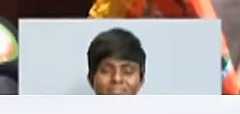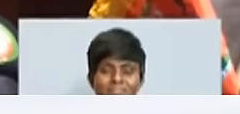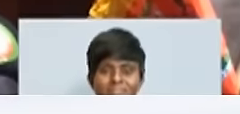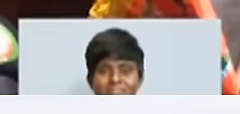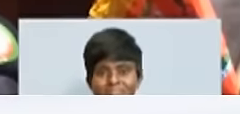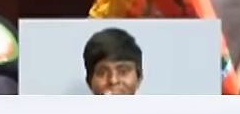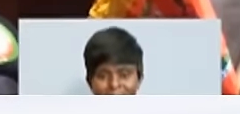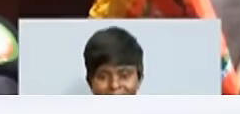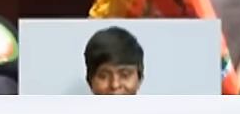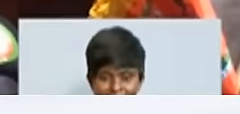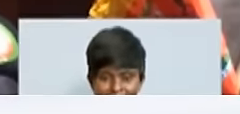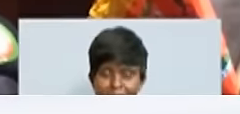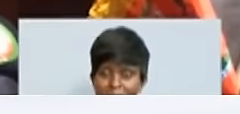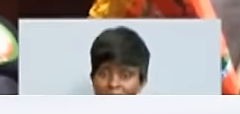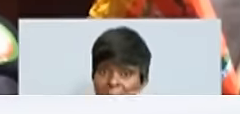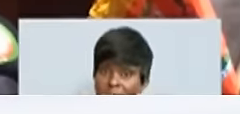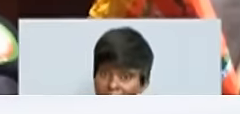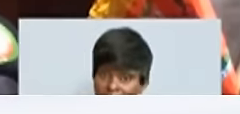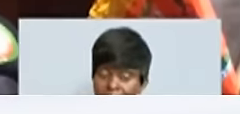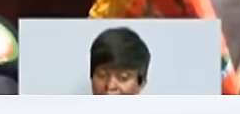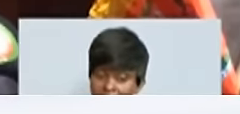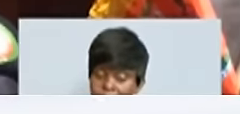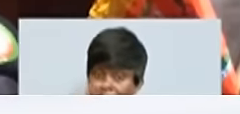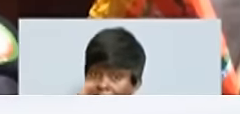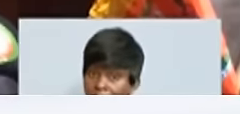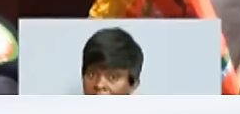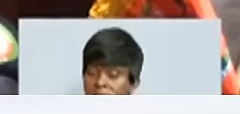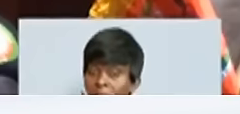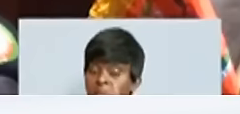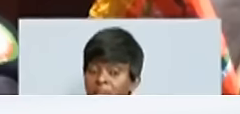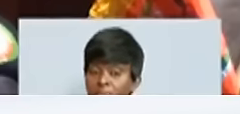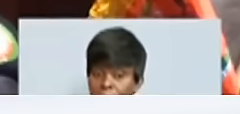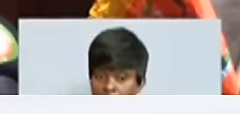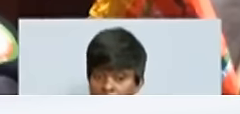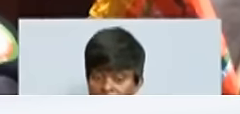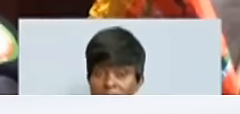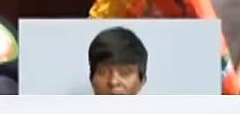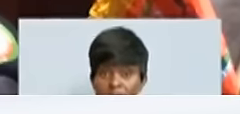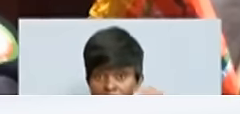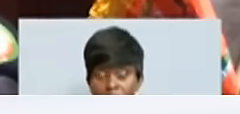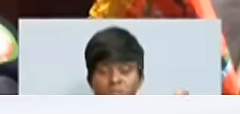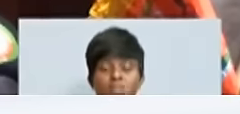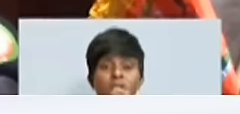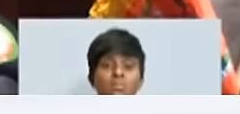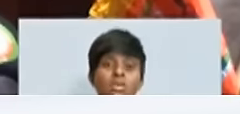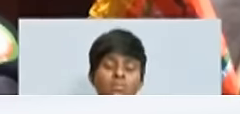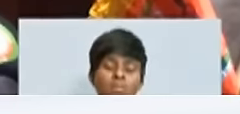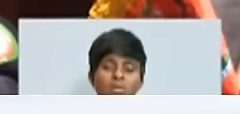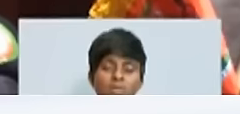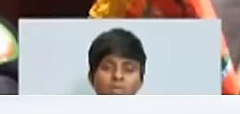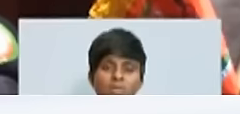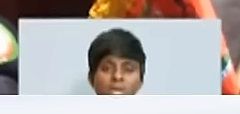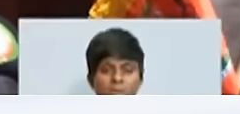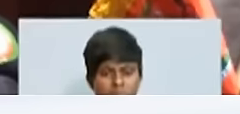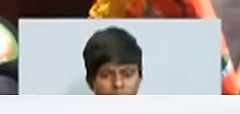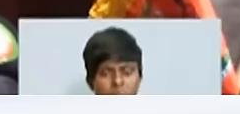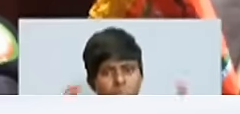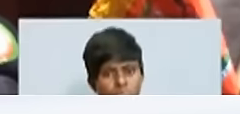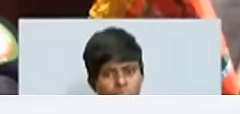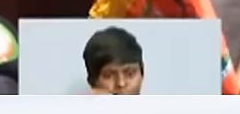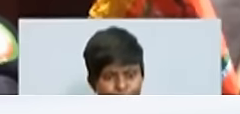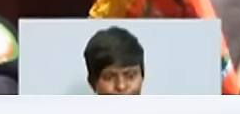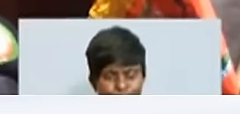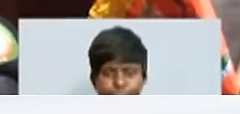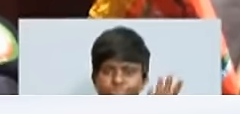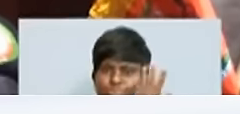you can have what you want. This culture must shift, and shift quickly. It slows down our